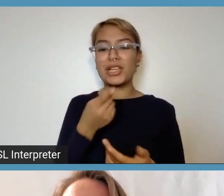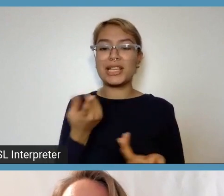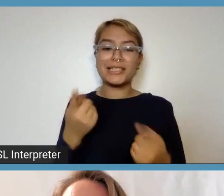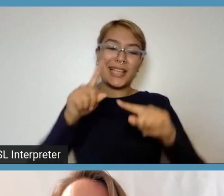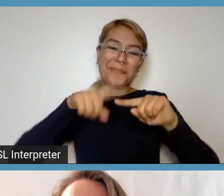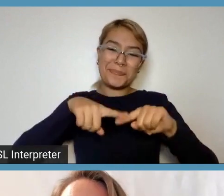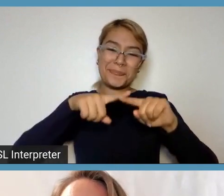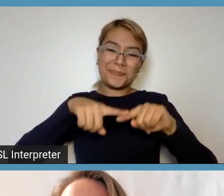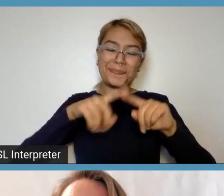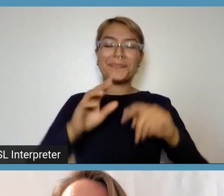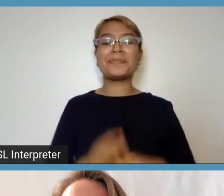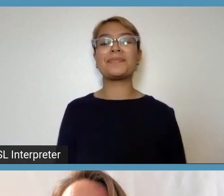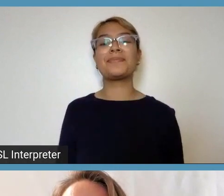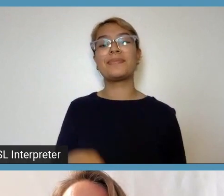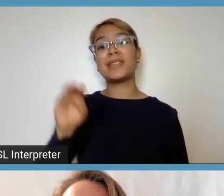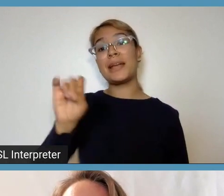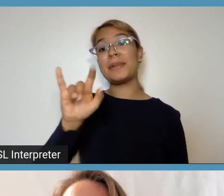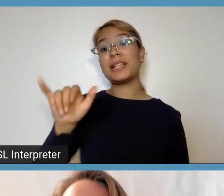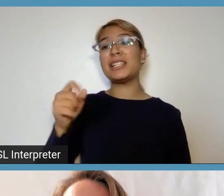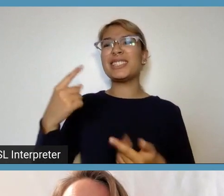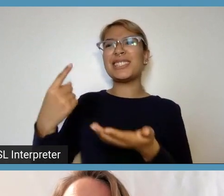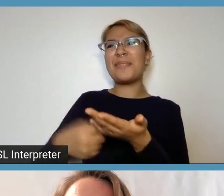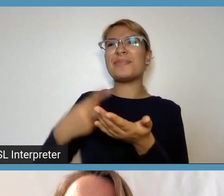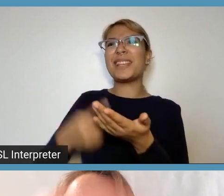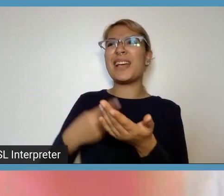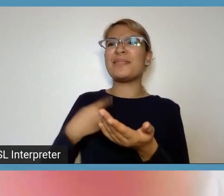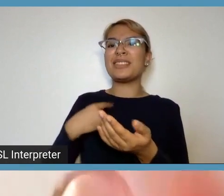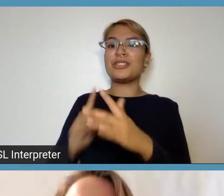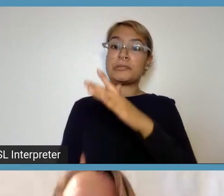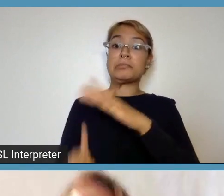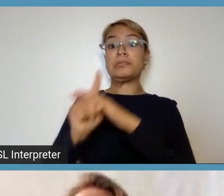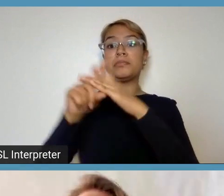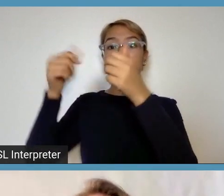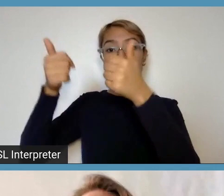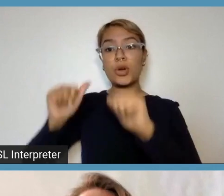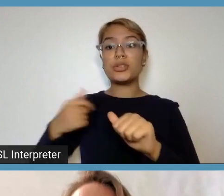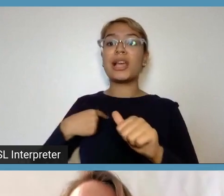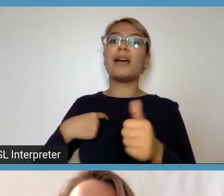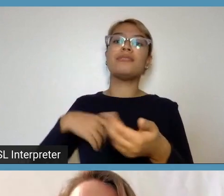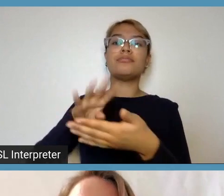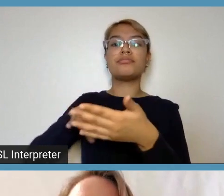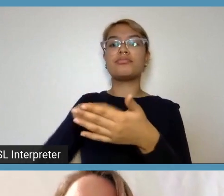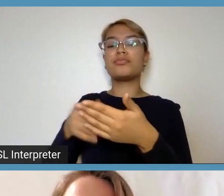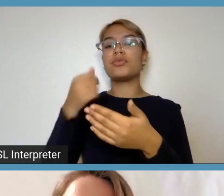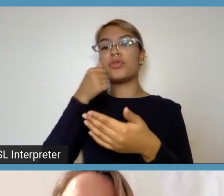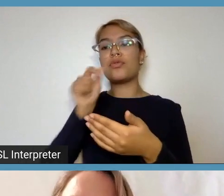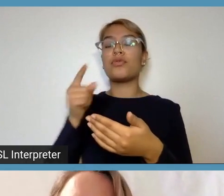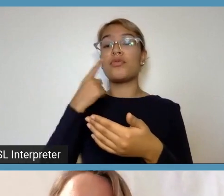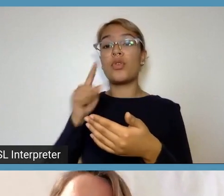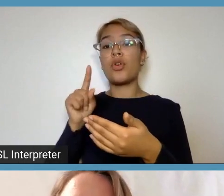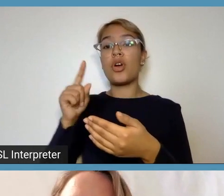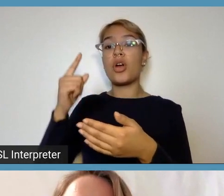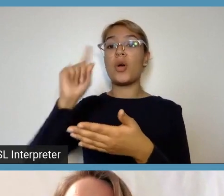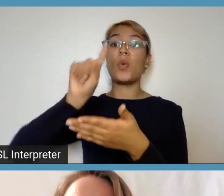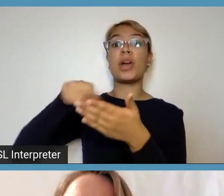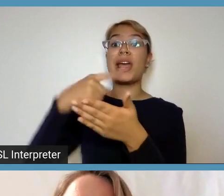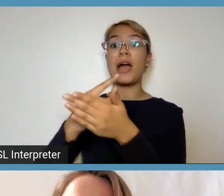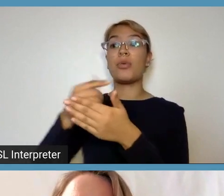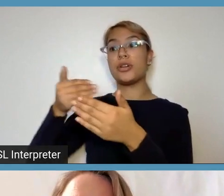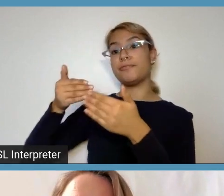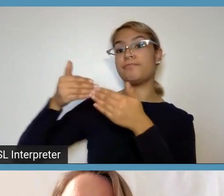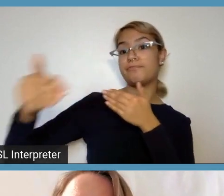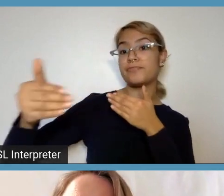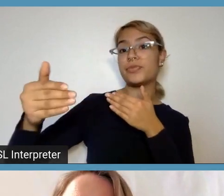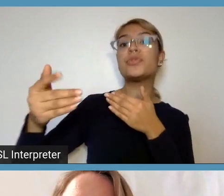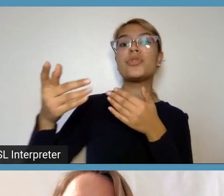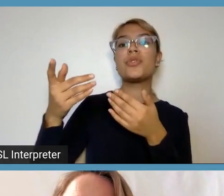You know, sometimes when I'm doing an on-the-fly post, I'll actually schedule it for an hour out, and that way we don't step on